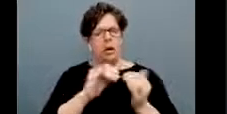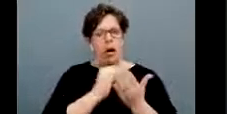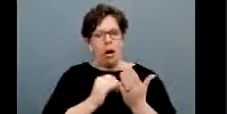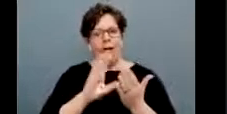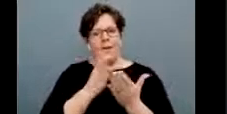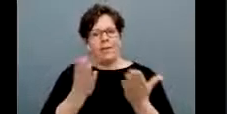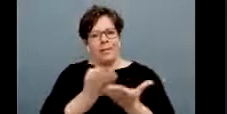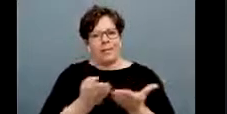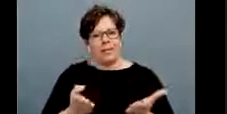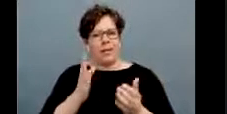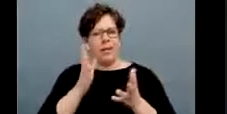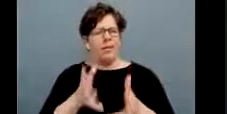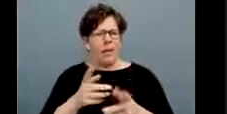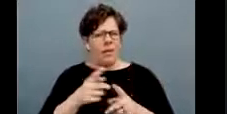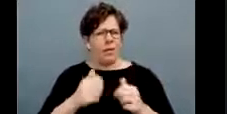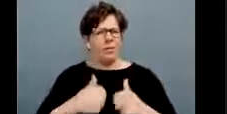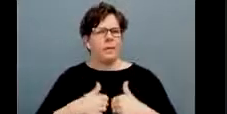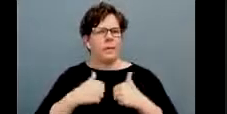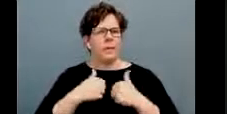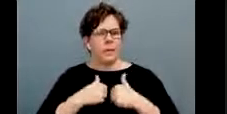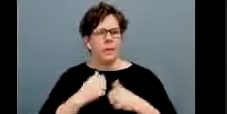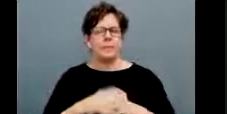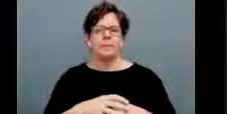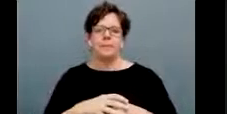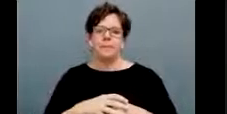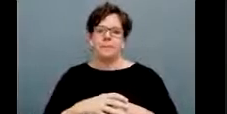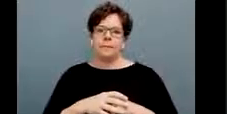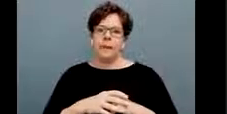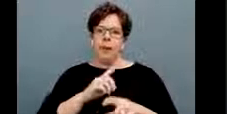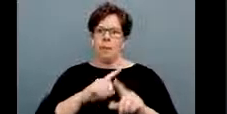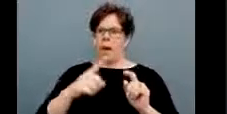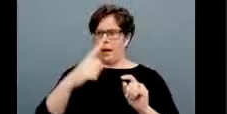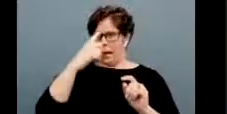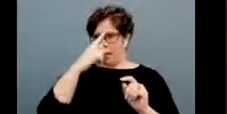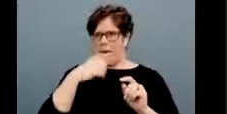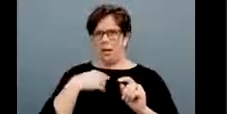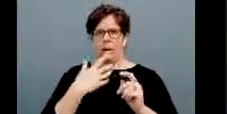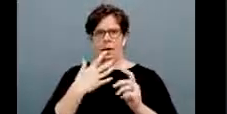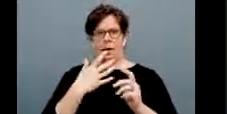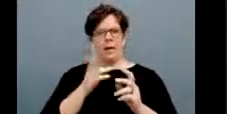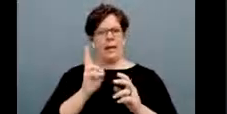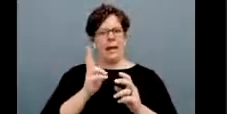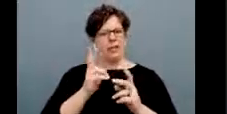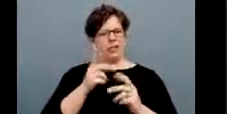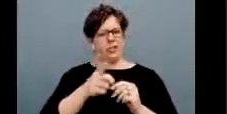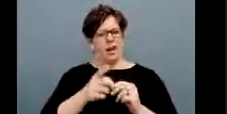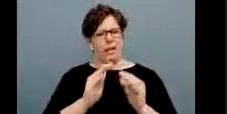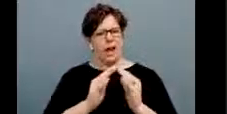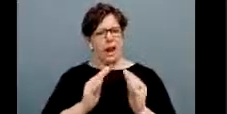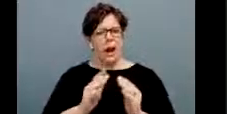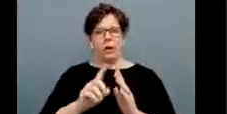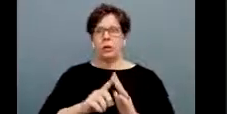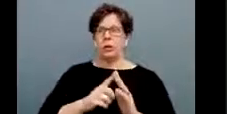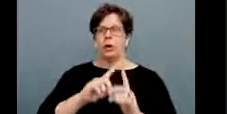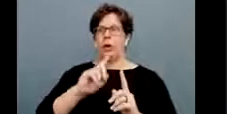artifacts. It would be very short-sighted of us to think the history of the site we're visiting tonight starts at the moment the artist